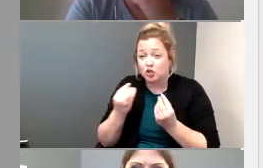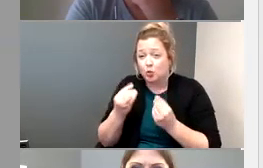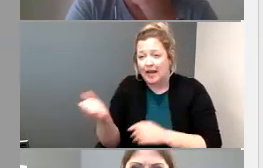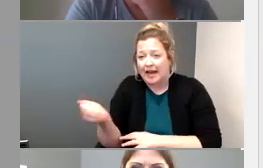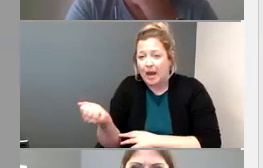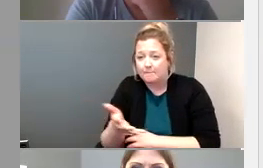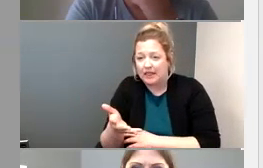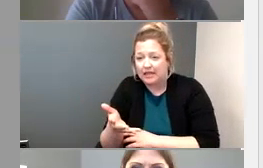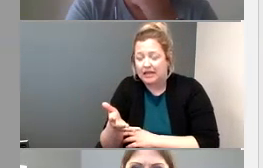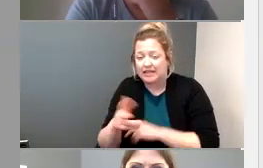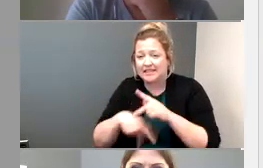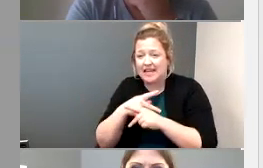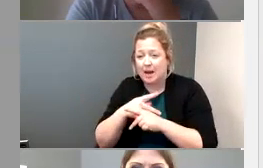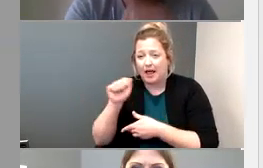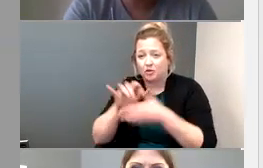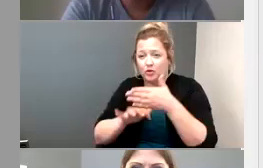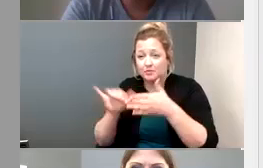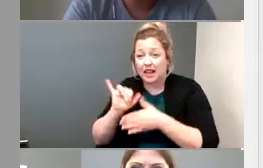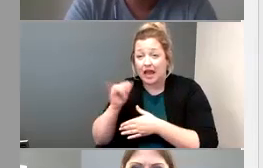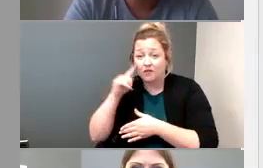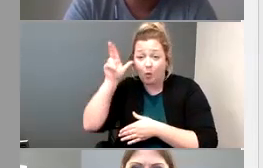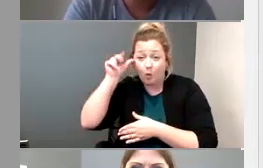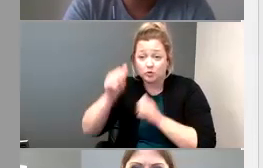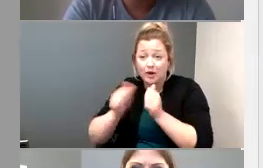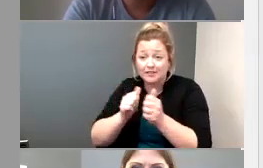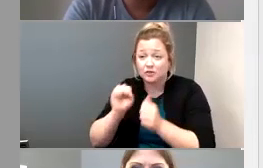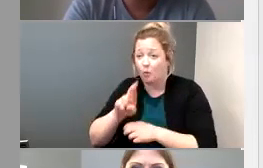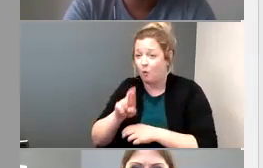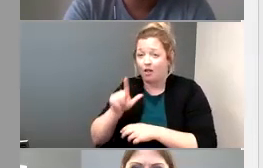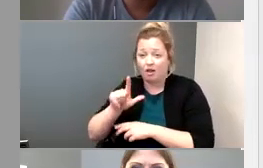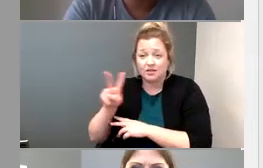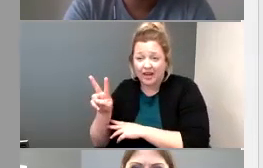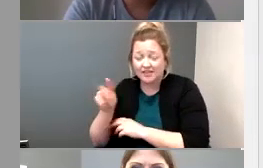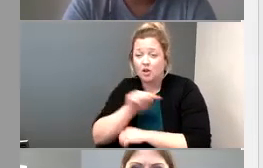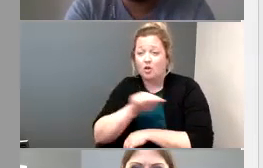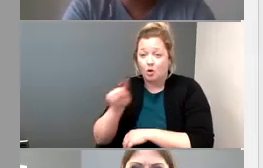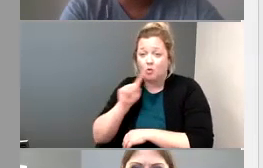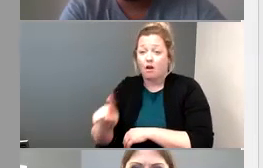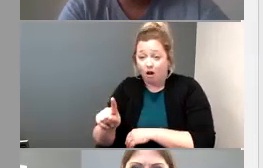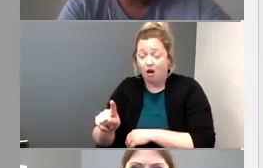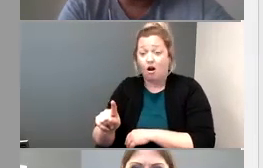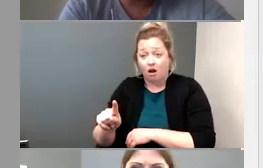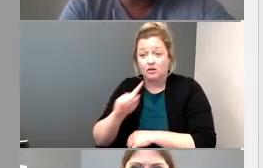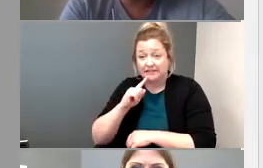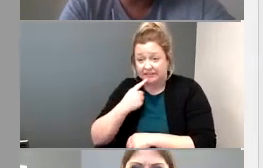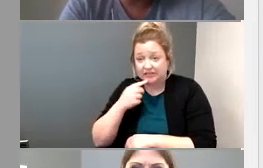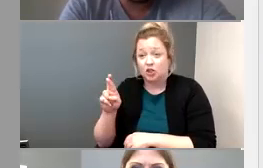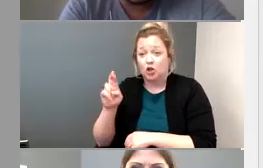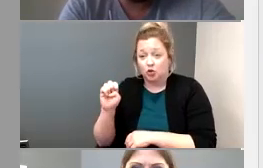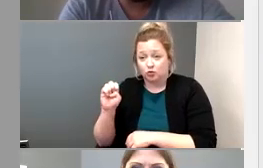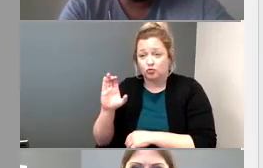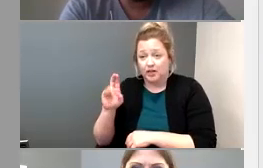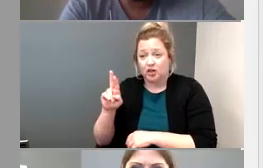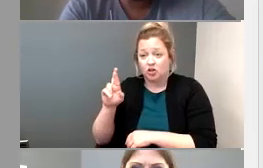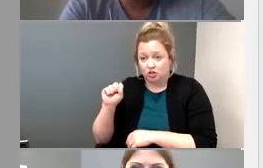races or anything in Vegas, you know, regarding the numbers, those are largely recursive algorithms. Yep. But I don't know what to